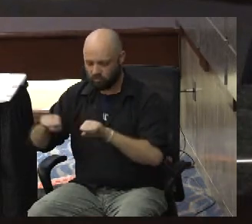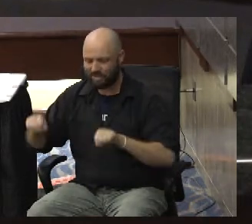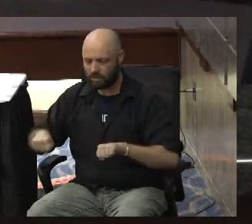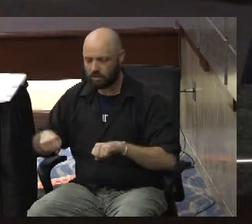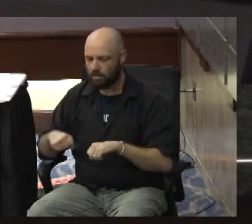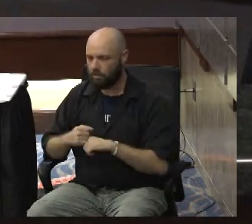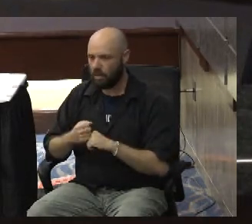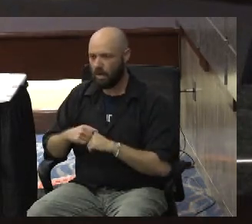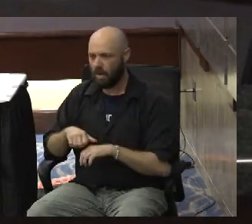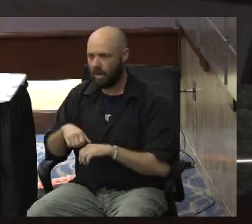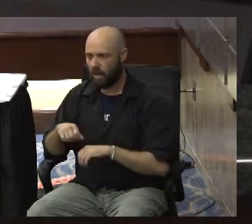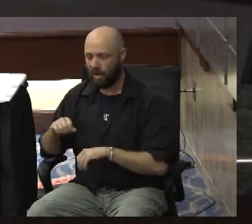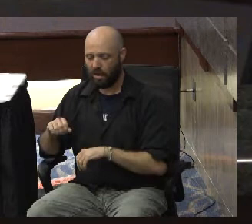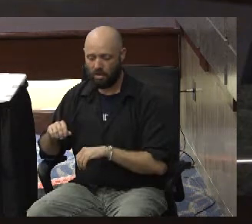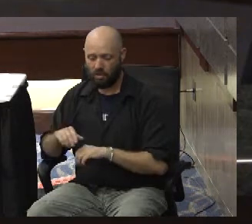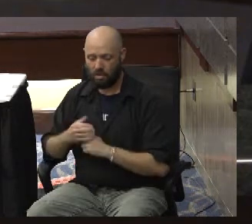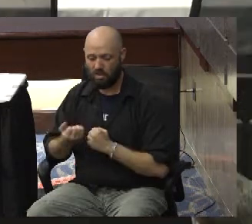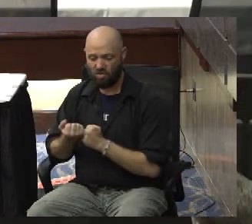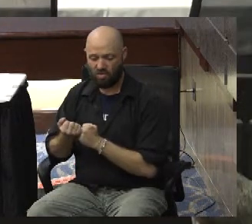economy.